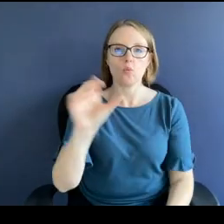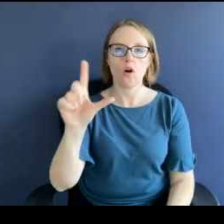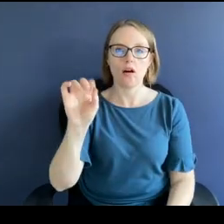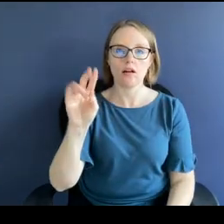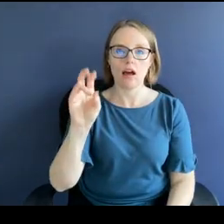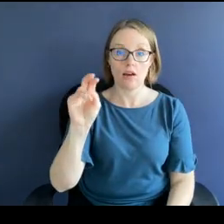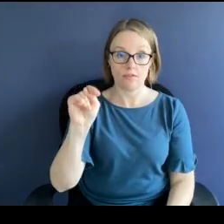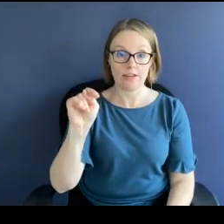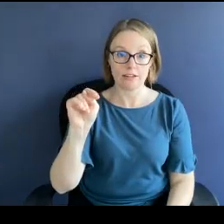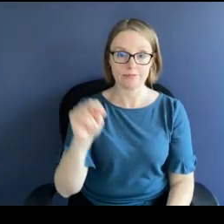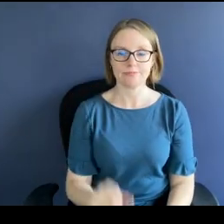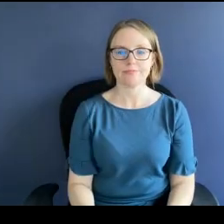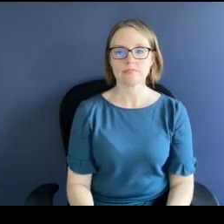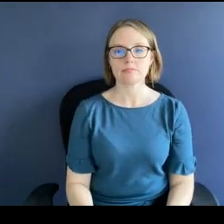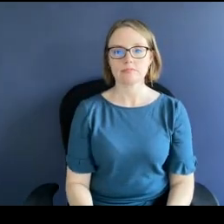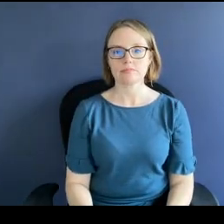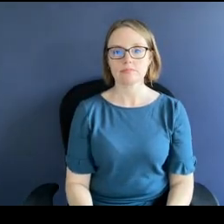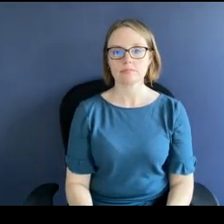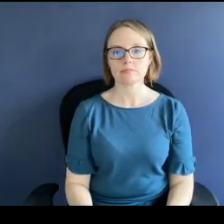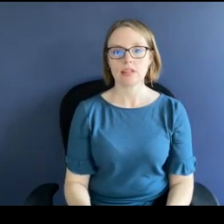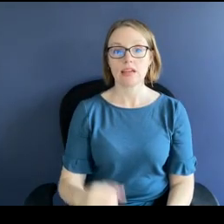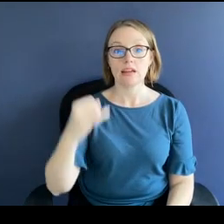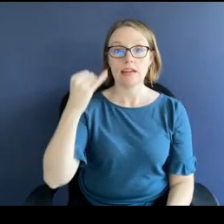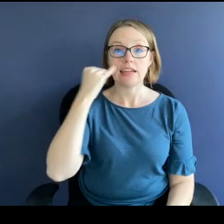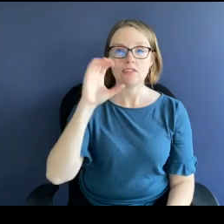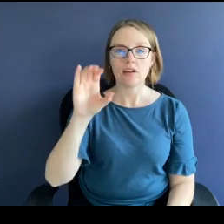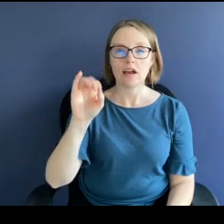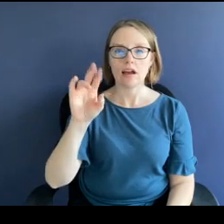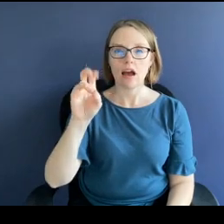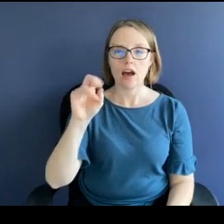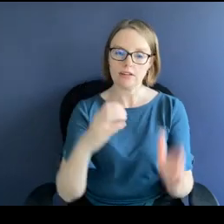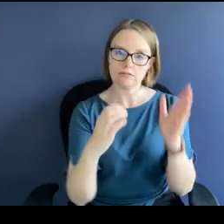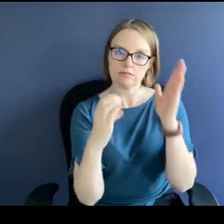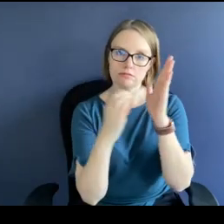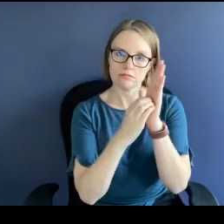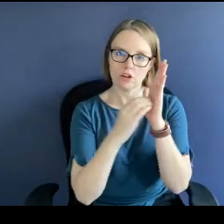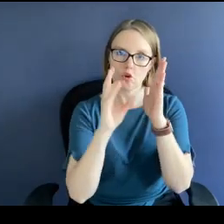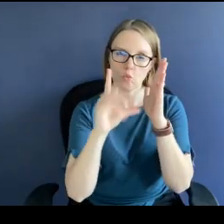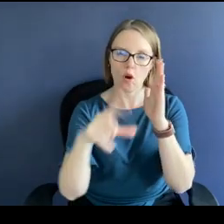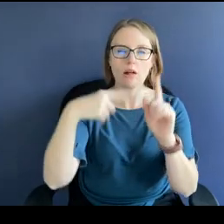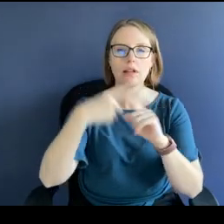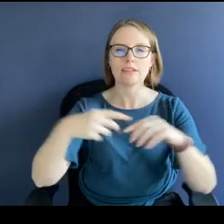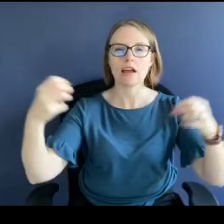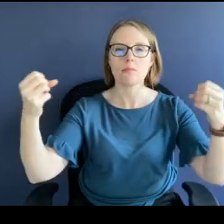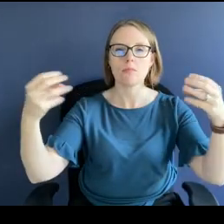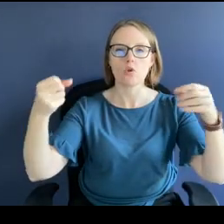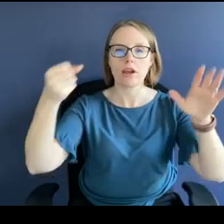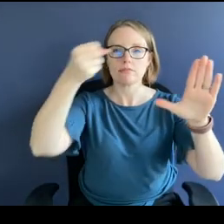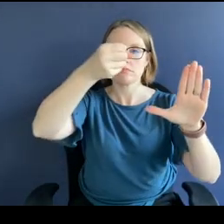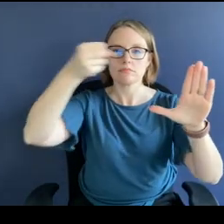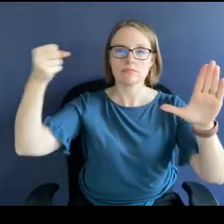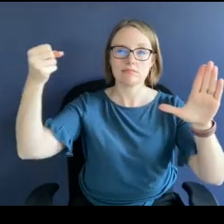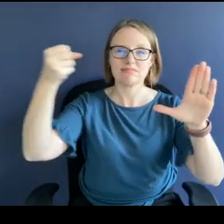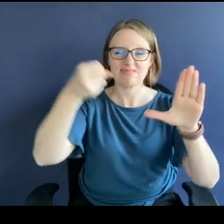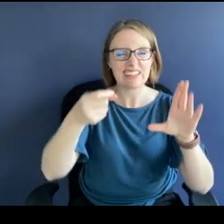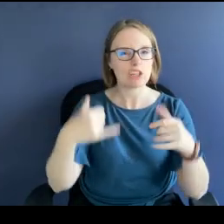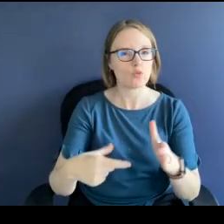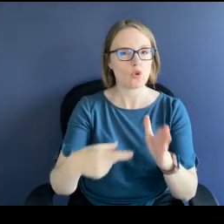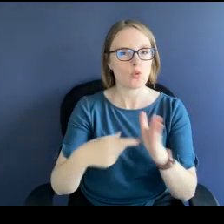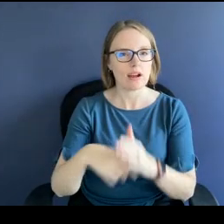Wall-mounted and microwave ovens must also have either a parallel or a